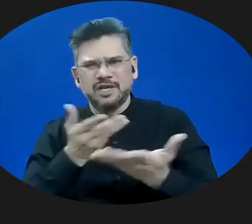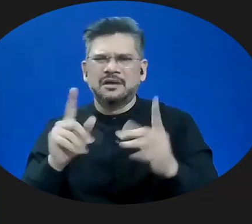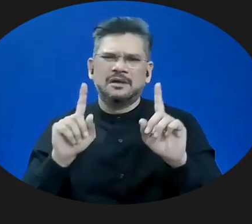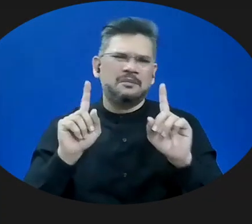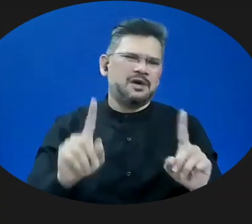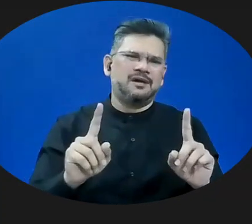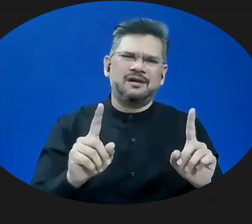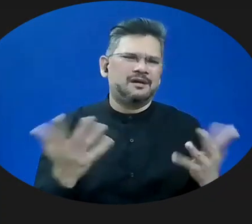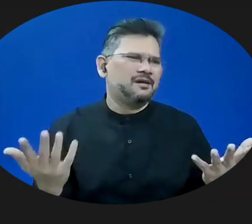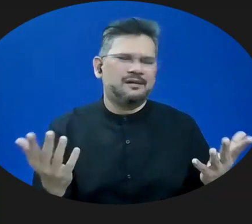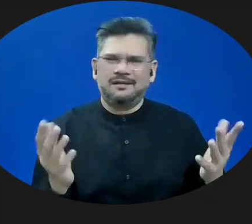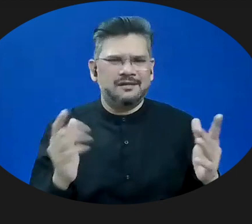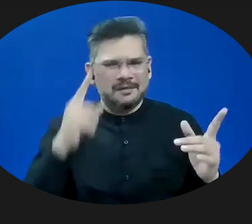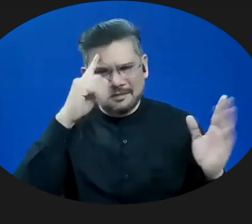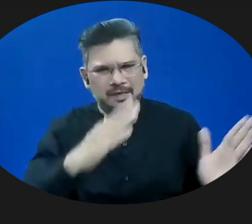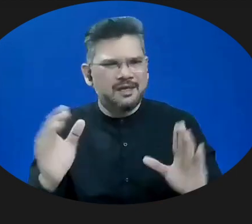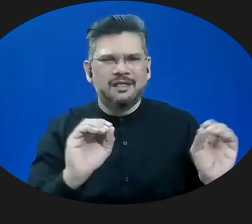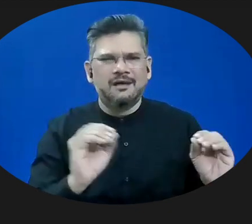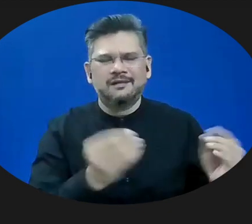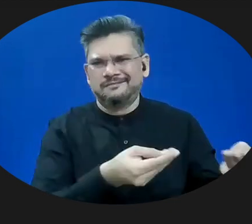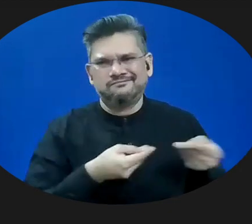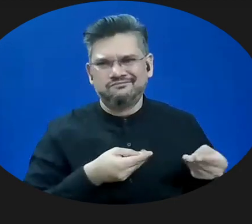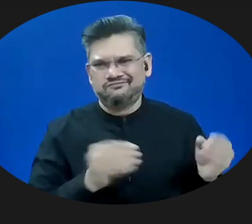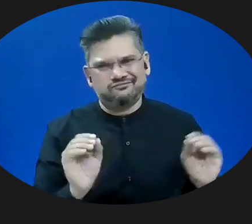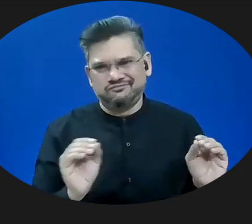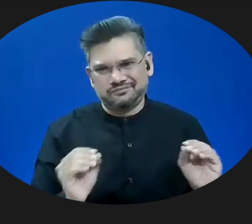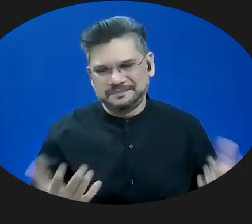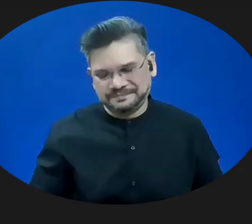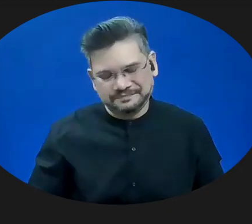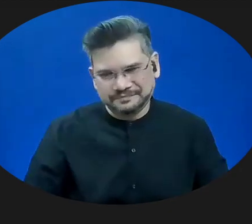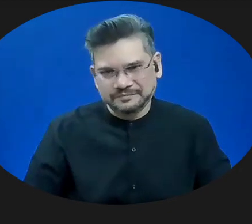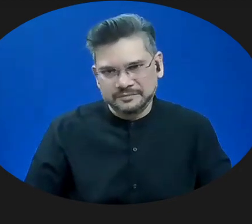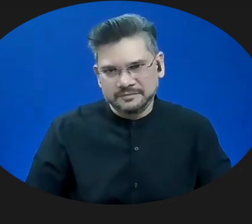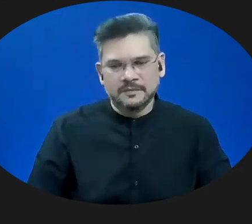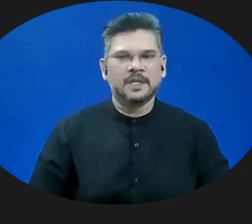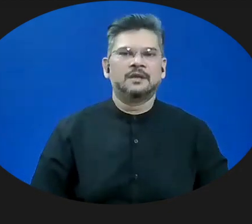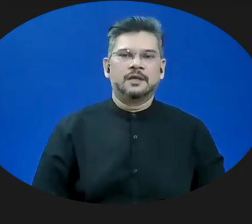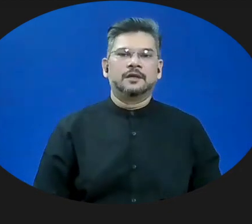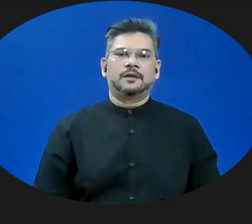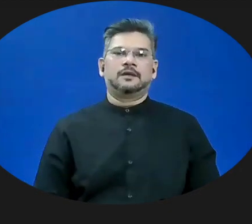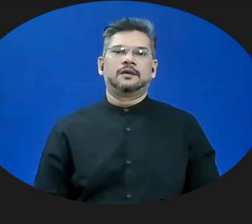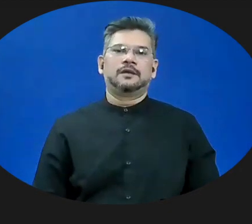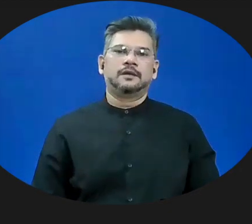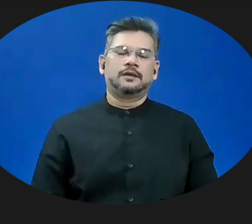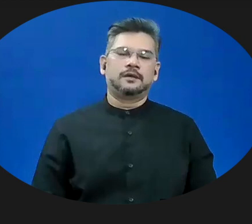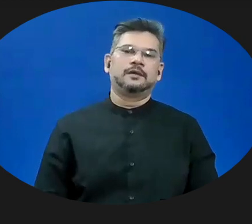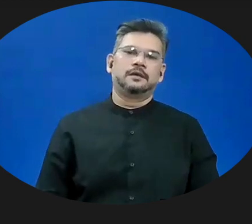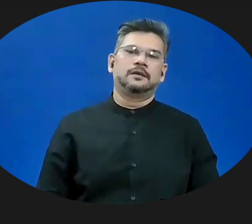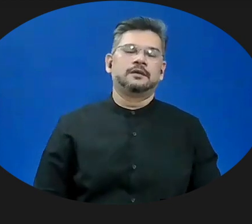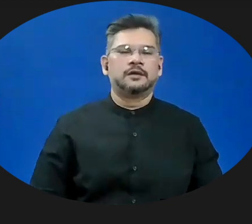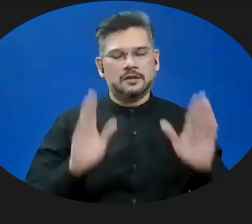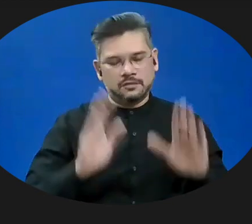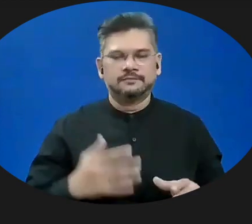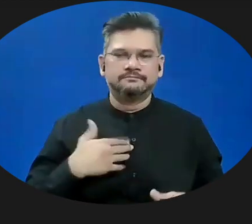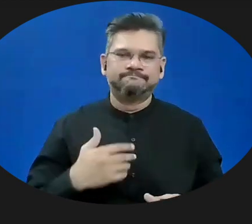can be done. So to me, we have to go back into inside the home